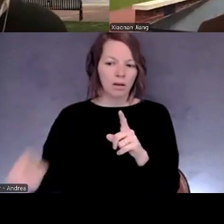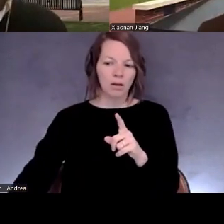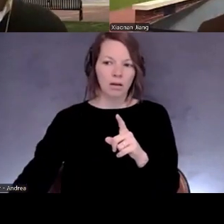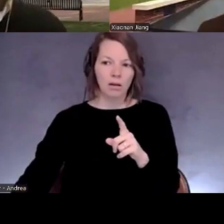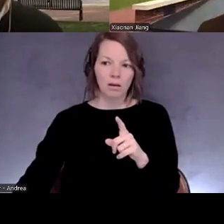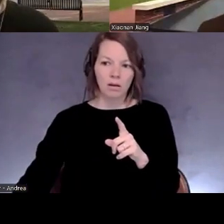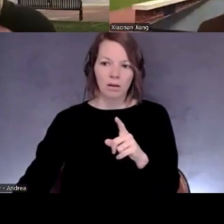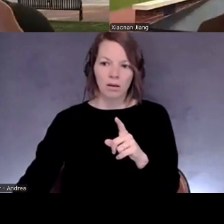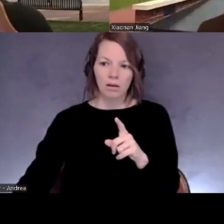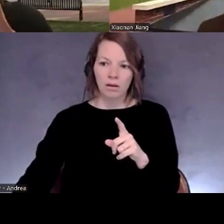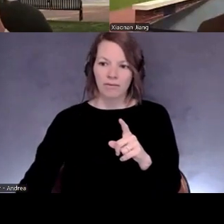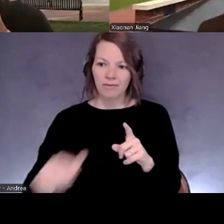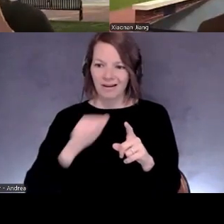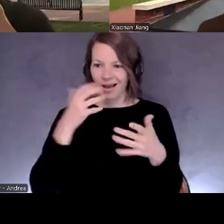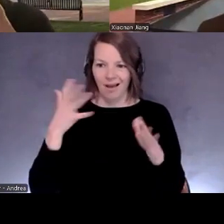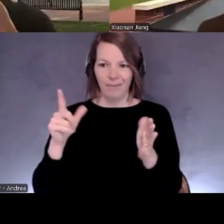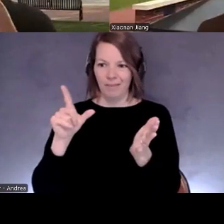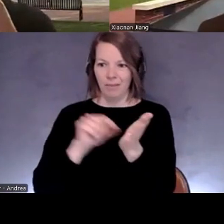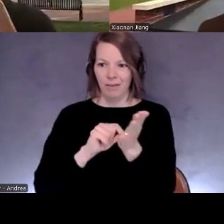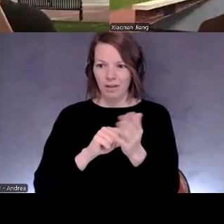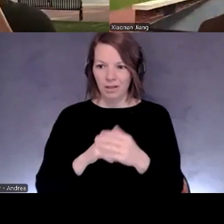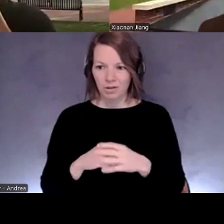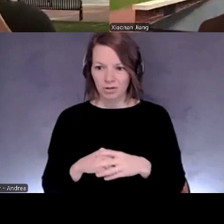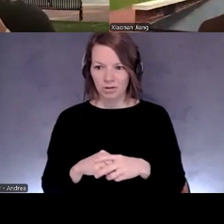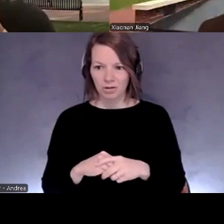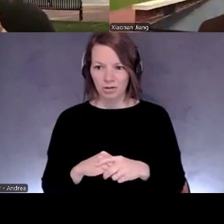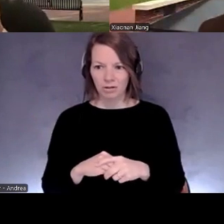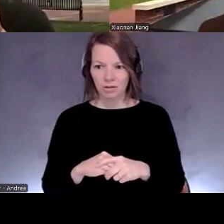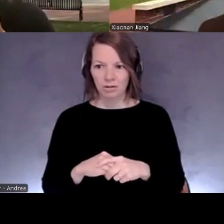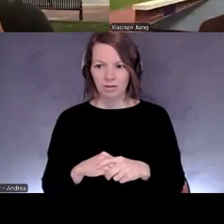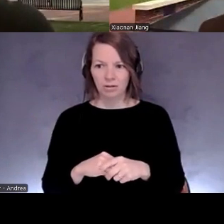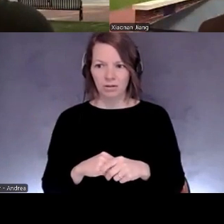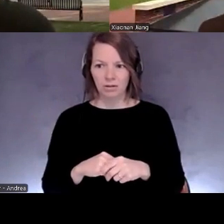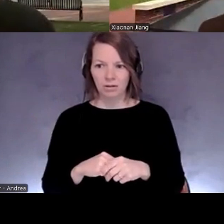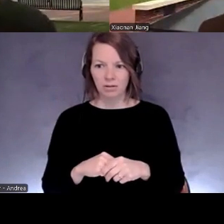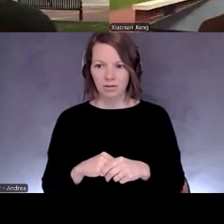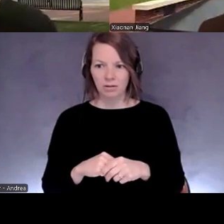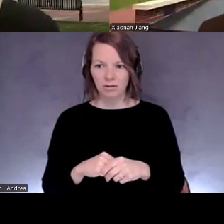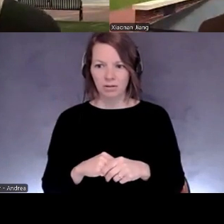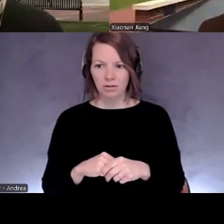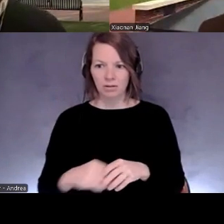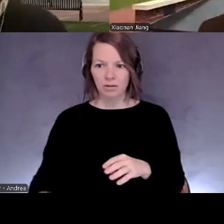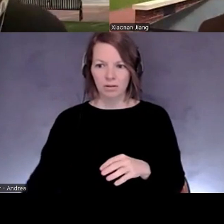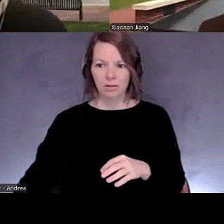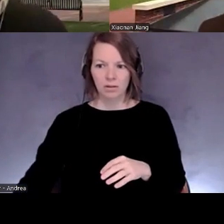haven't been published enough in AERJ. So that may include